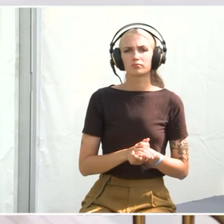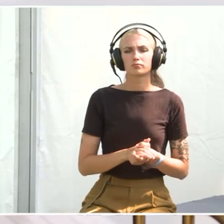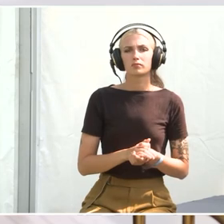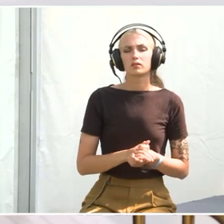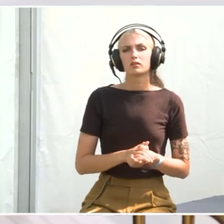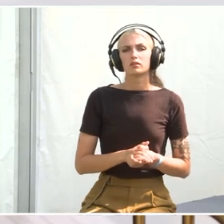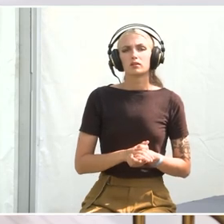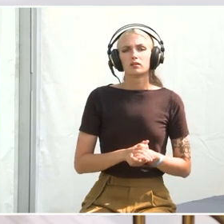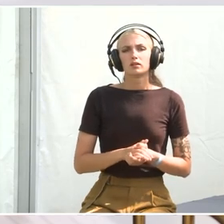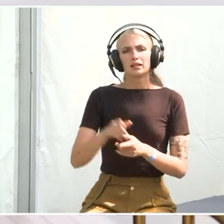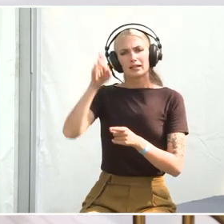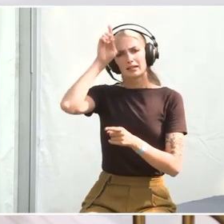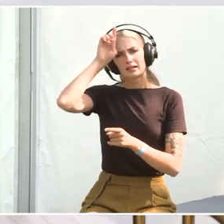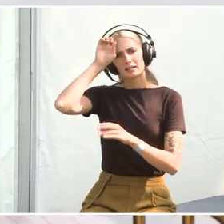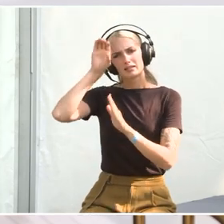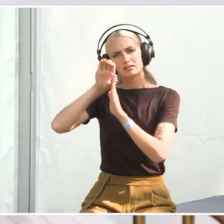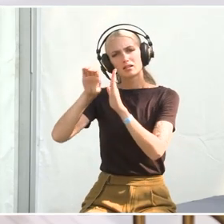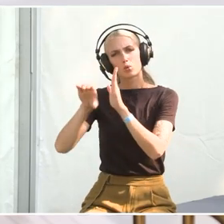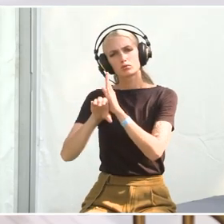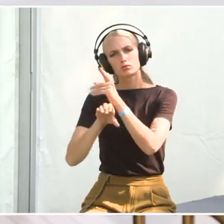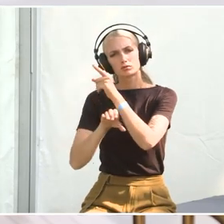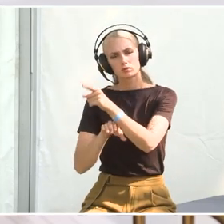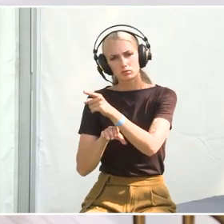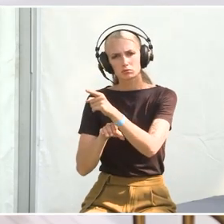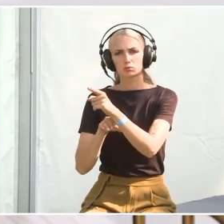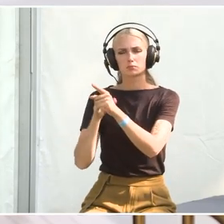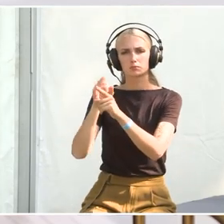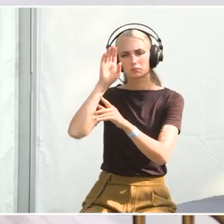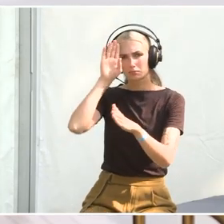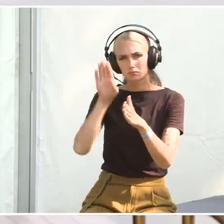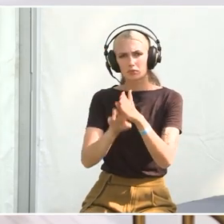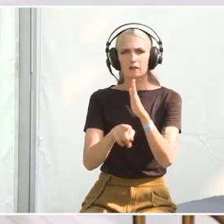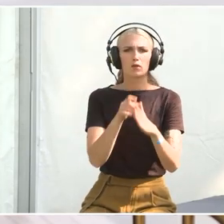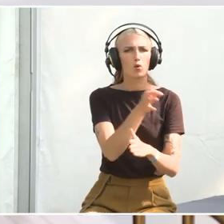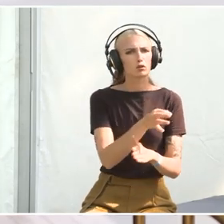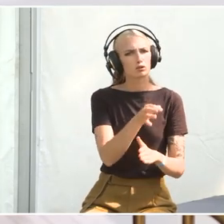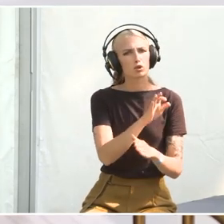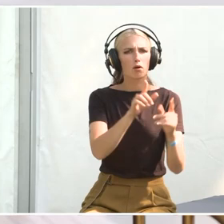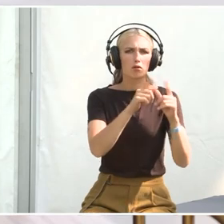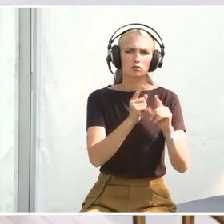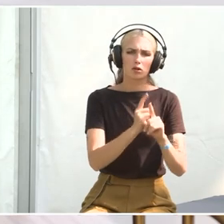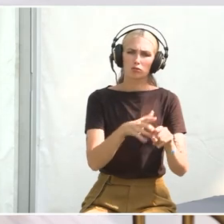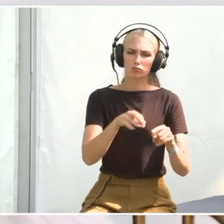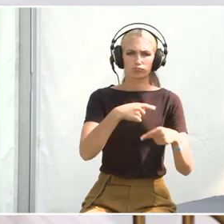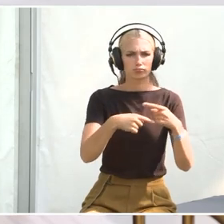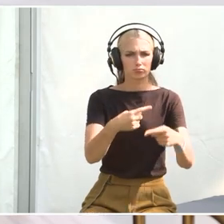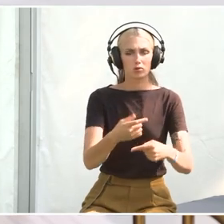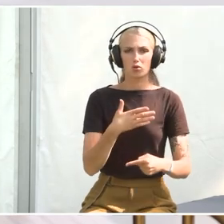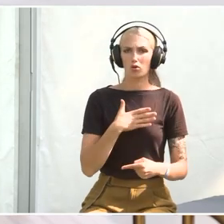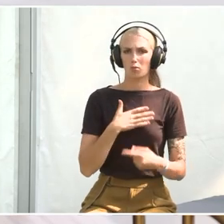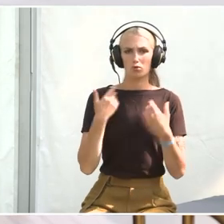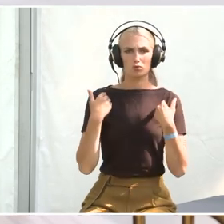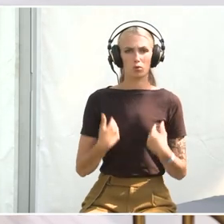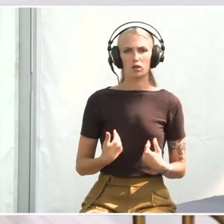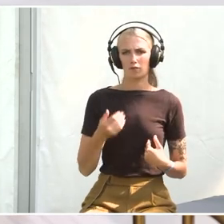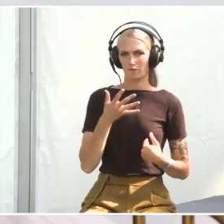policy-wise and also just the organization's cooperations within themselves as well. And so one of my primary roles for the